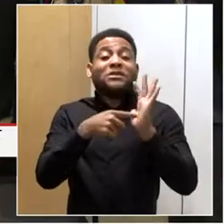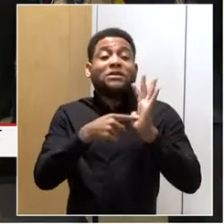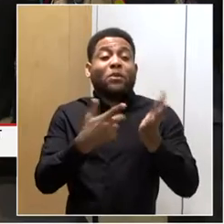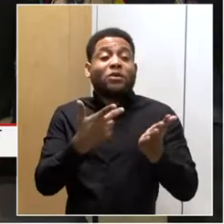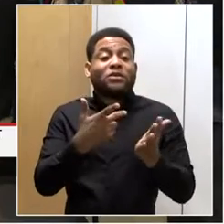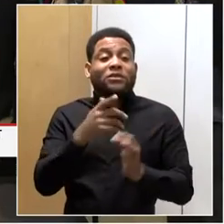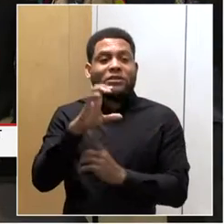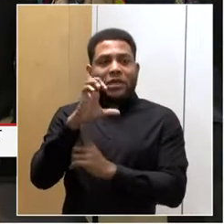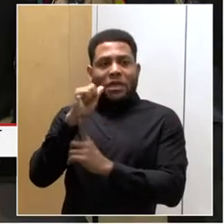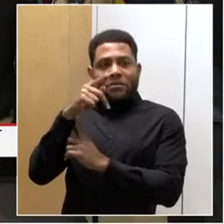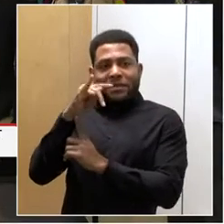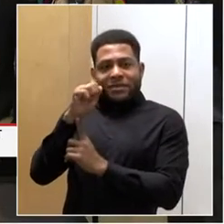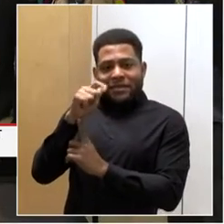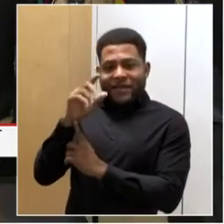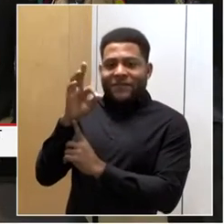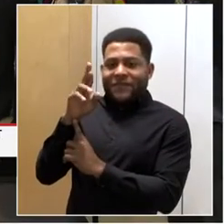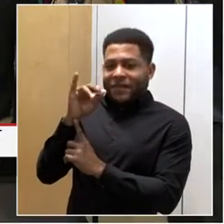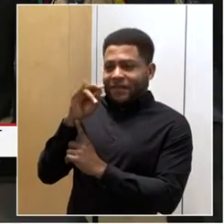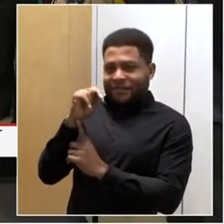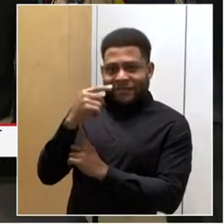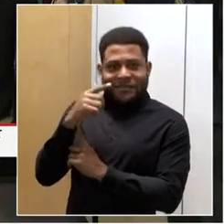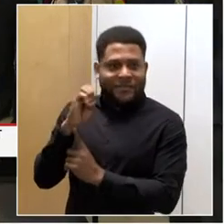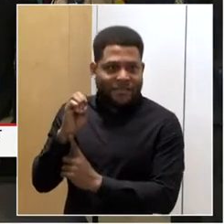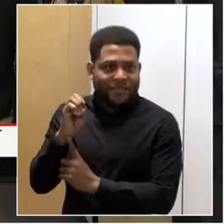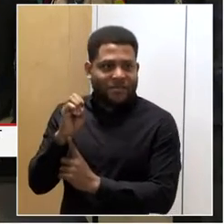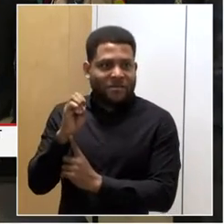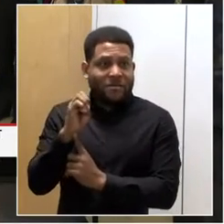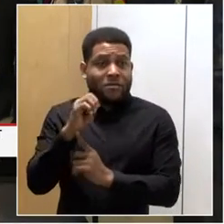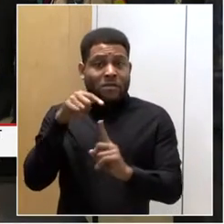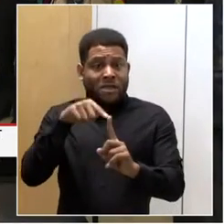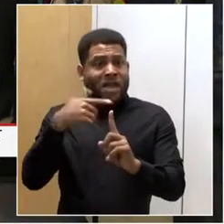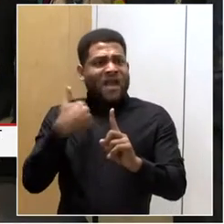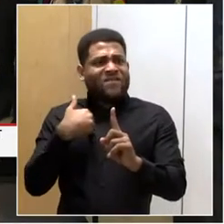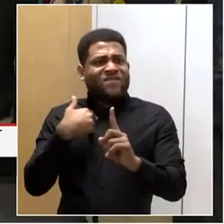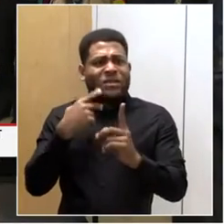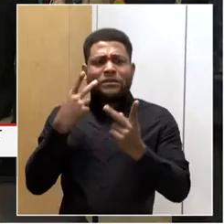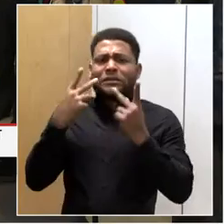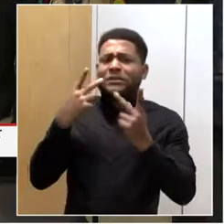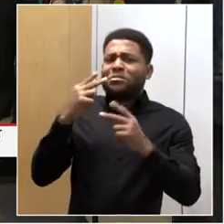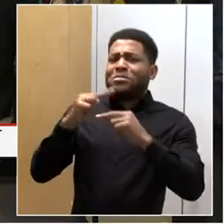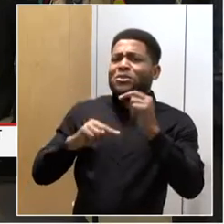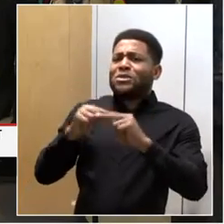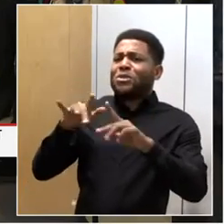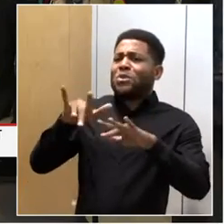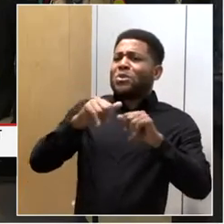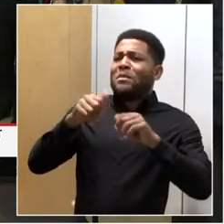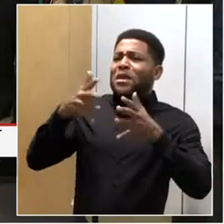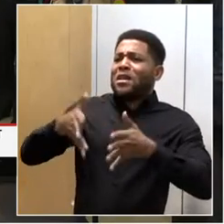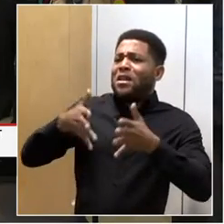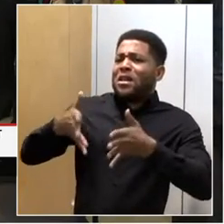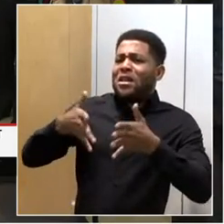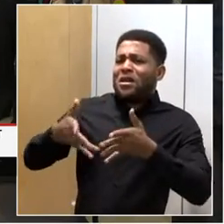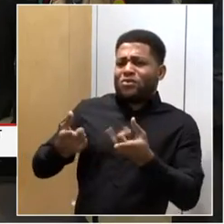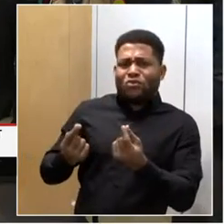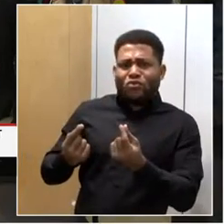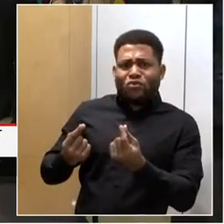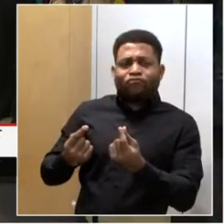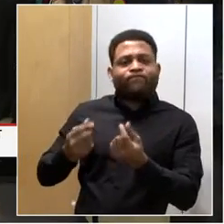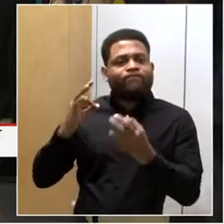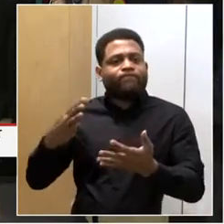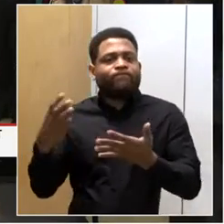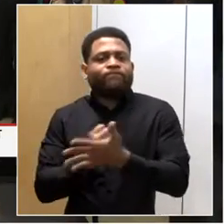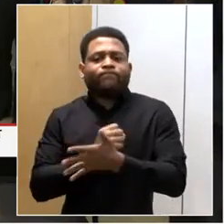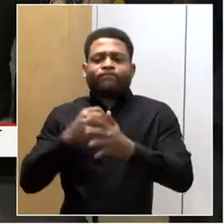The reimagining of empty space to deliver community benefit once again. In developing this program, DOB